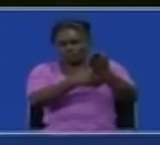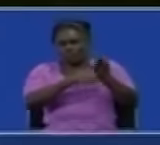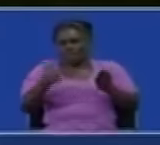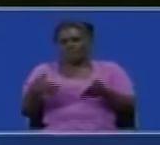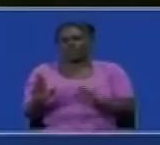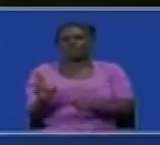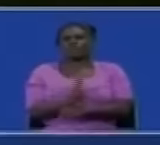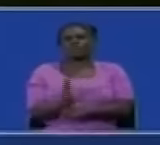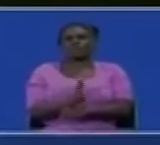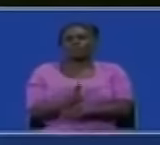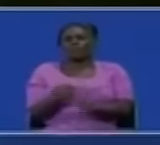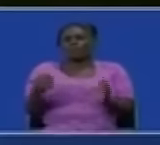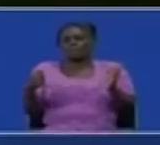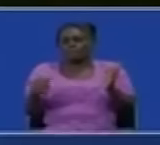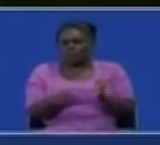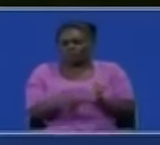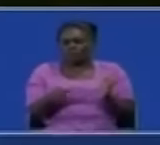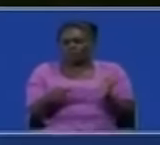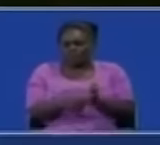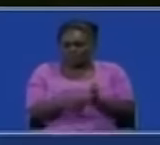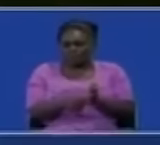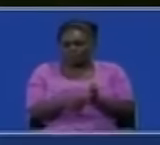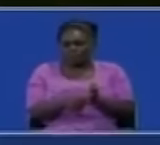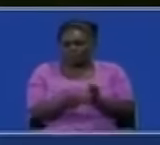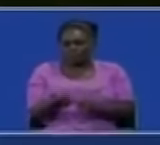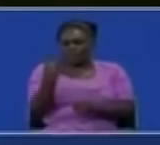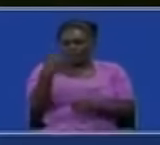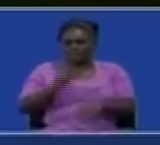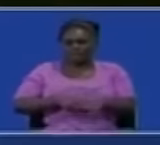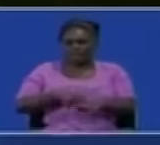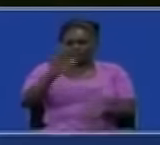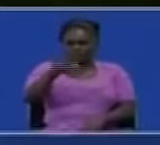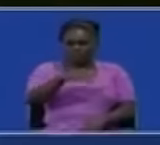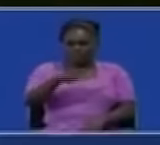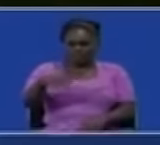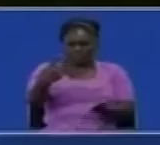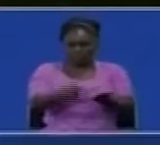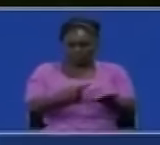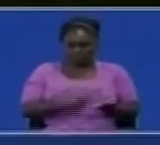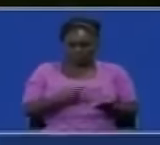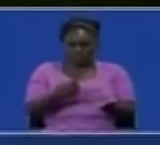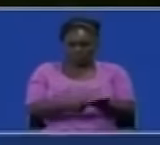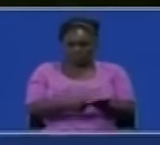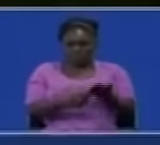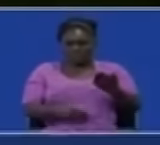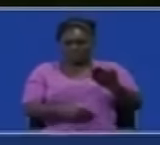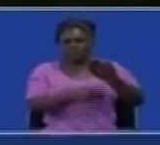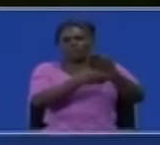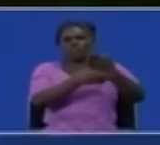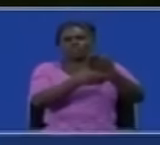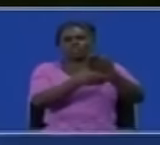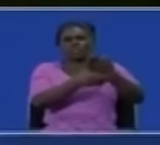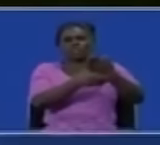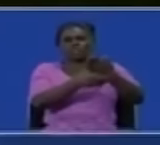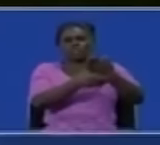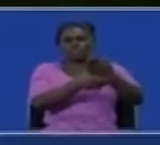alternative. The problem and the issue that was raised during the debate, if you recall, was to complementary, and